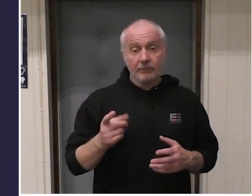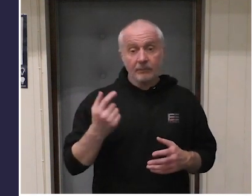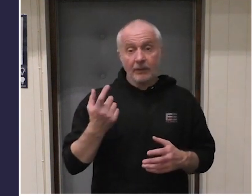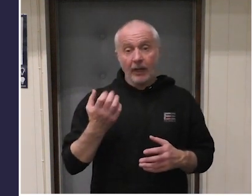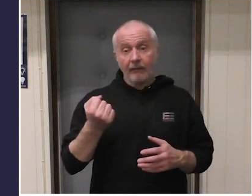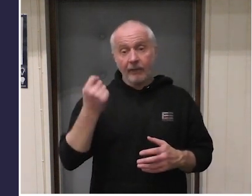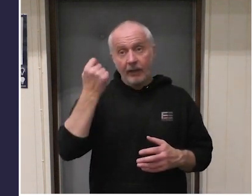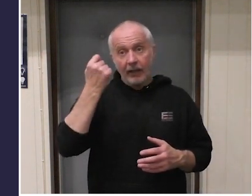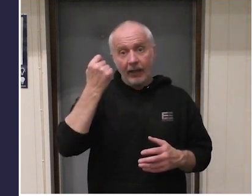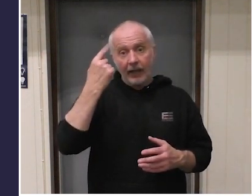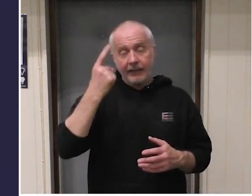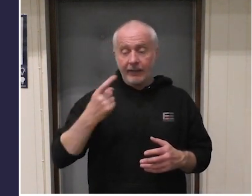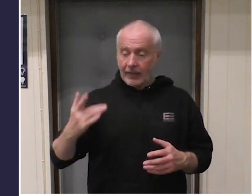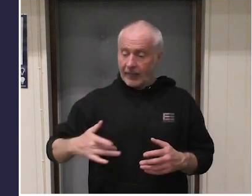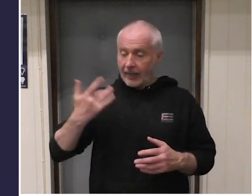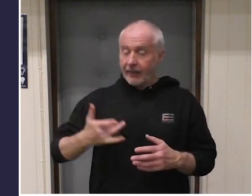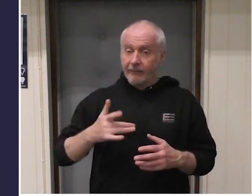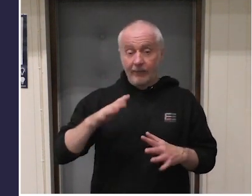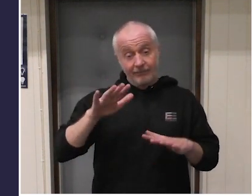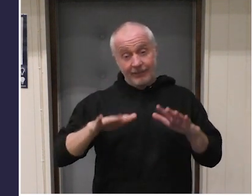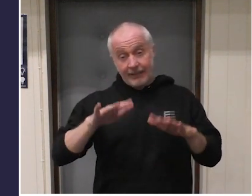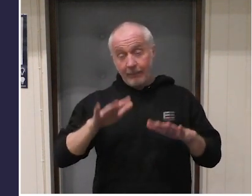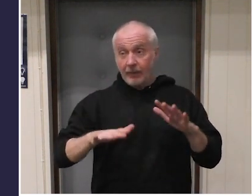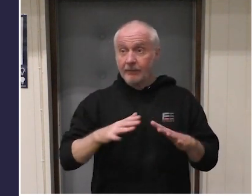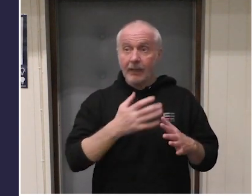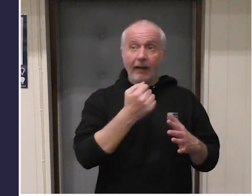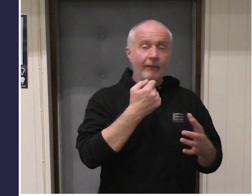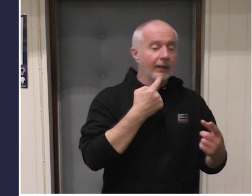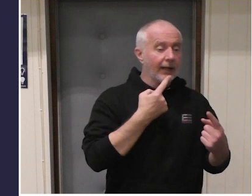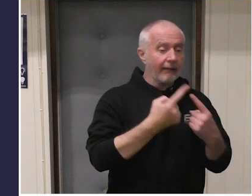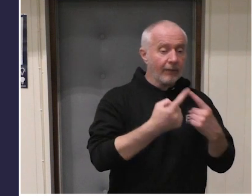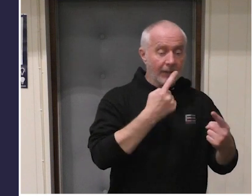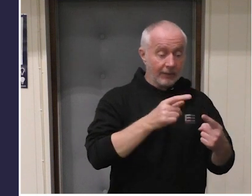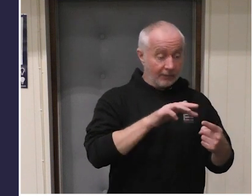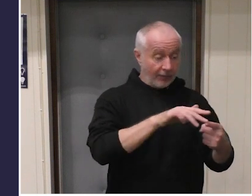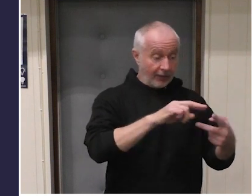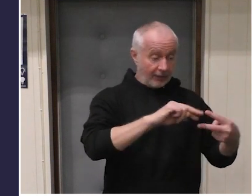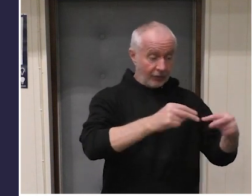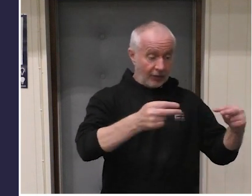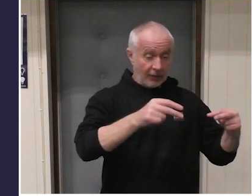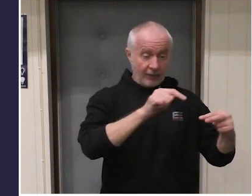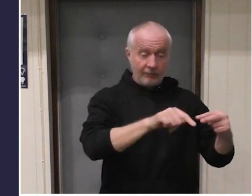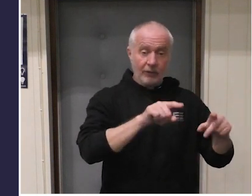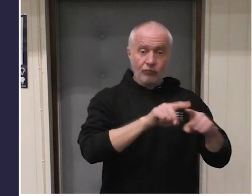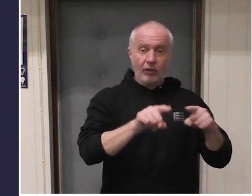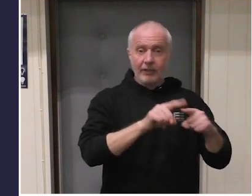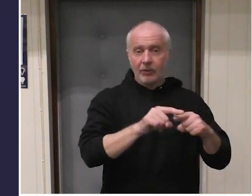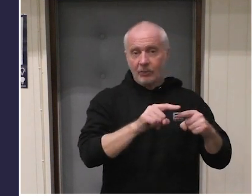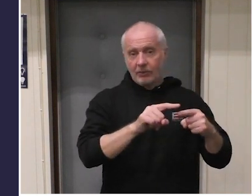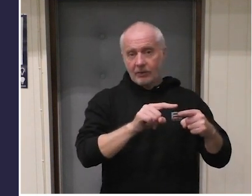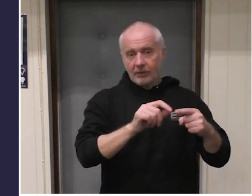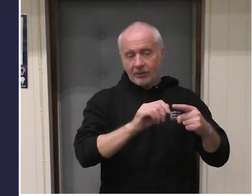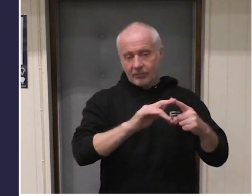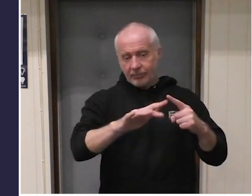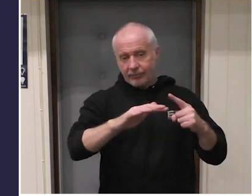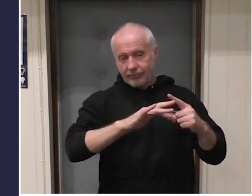okay? It's got information in its genome, which is trying to transmit into the future,